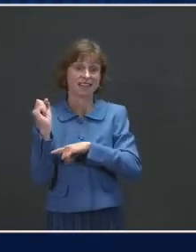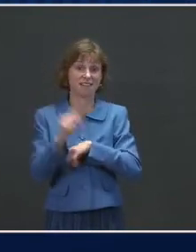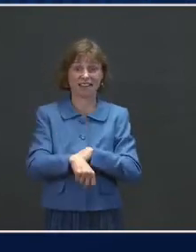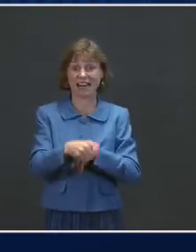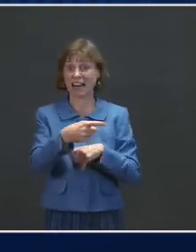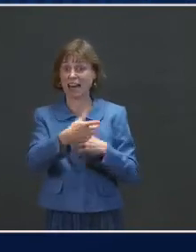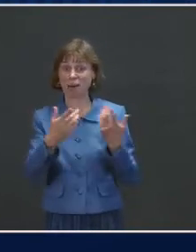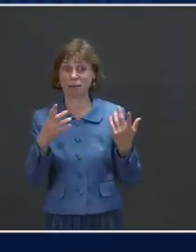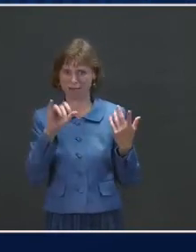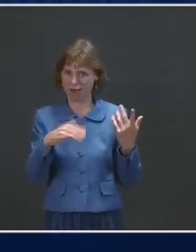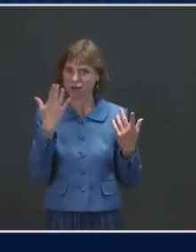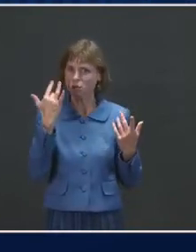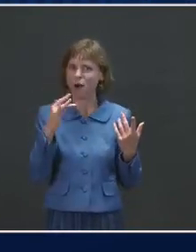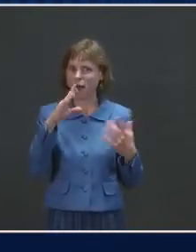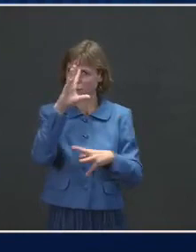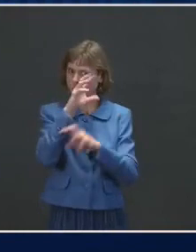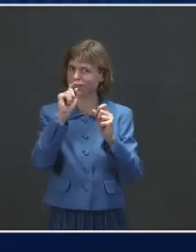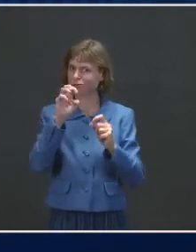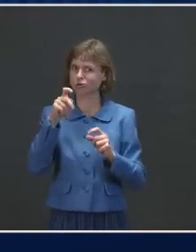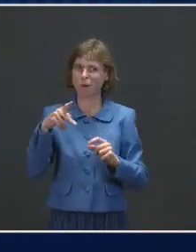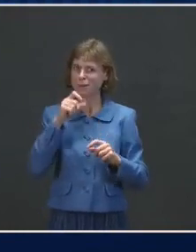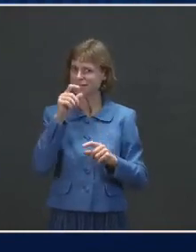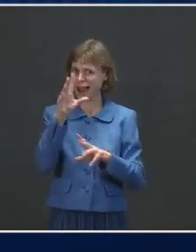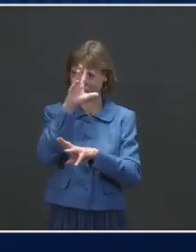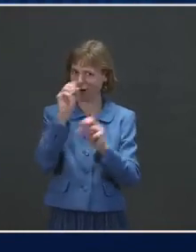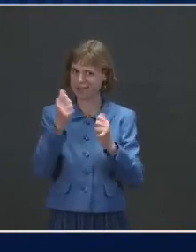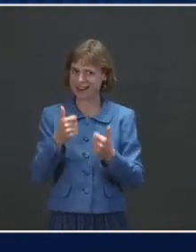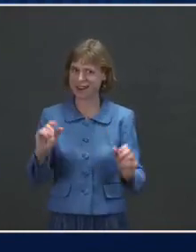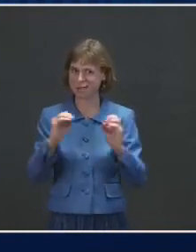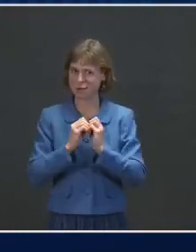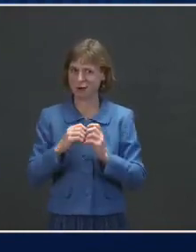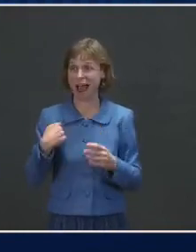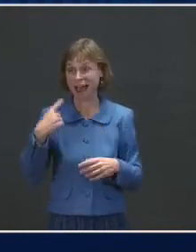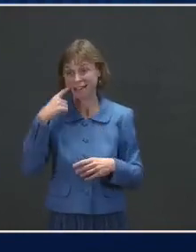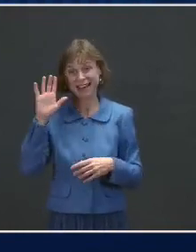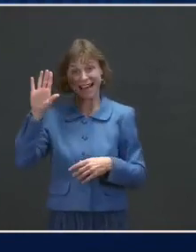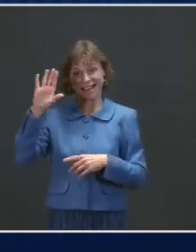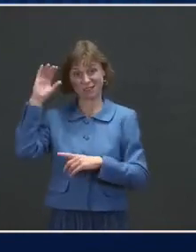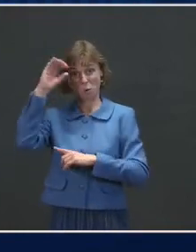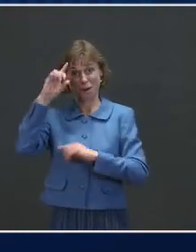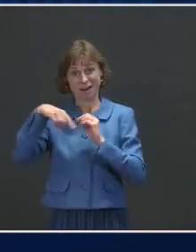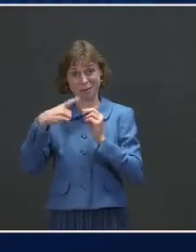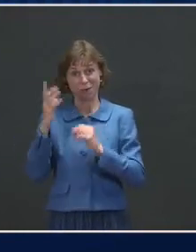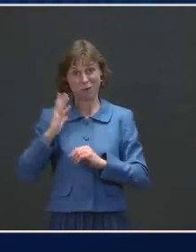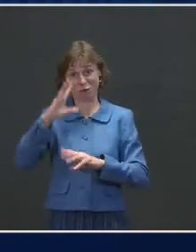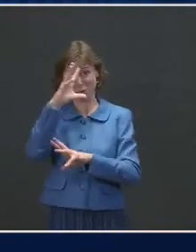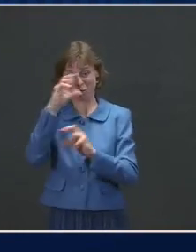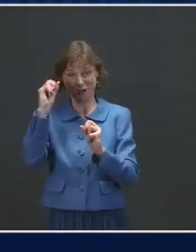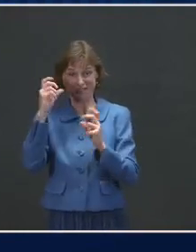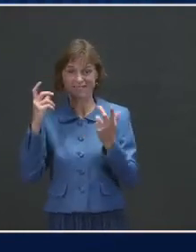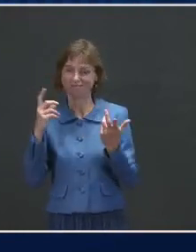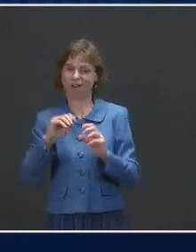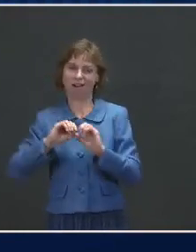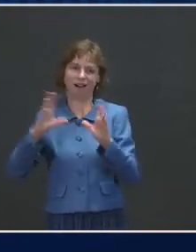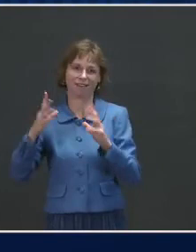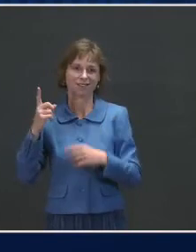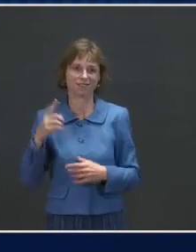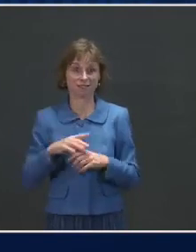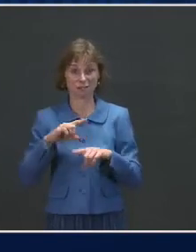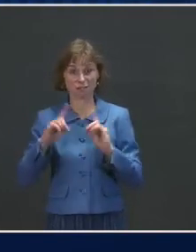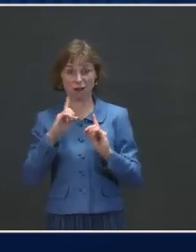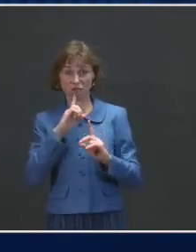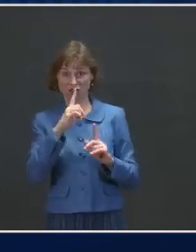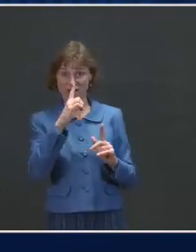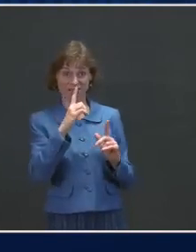Trump is no longer president of the United States. So I think his views of the former president are pretty clear, but he's going to leave it to the Senate to see